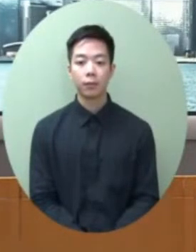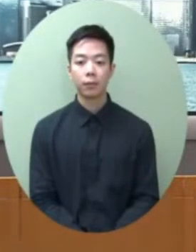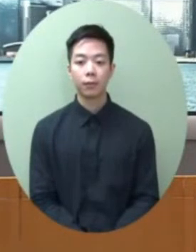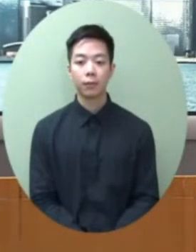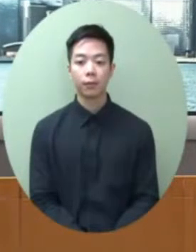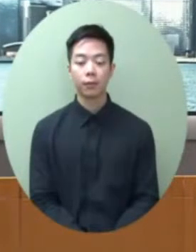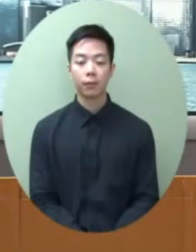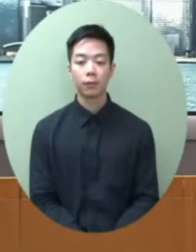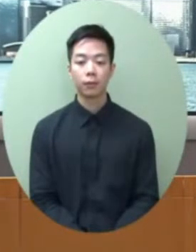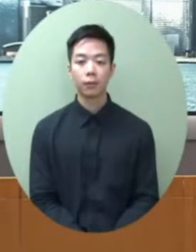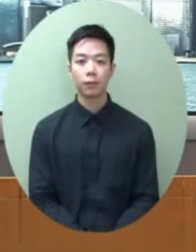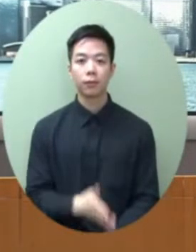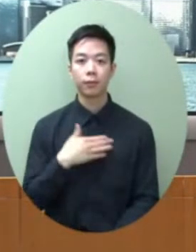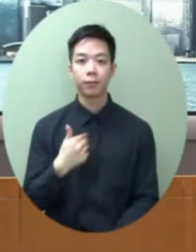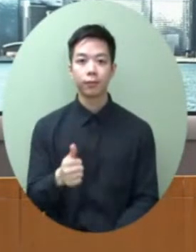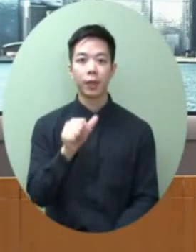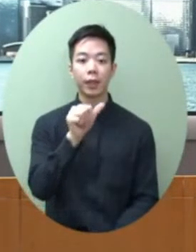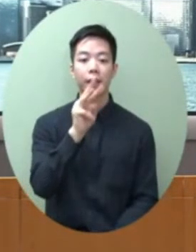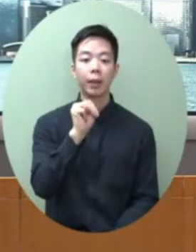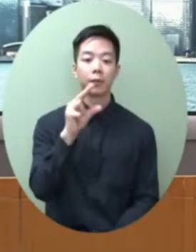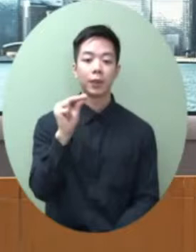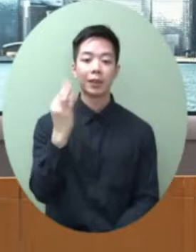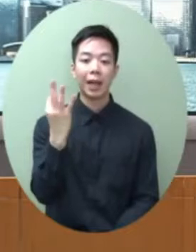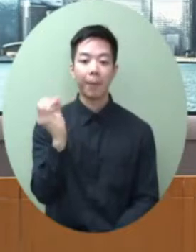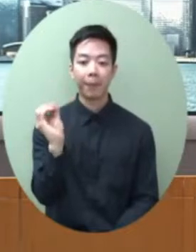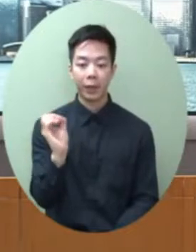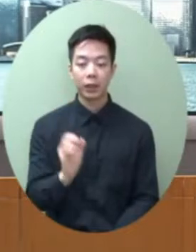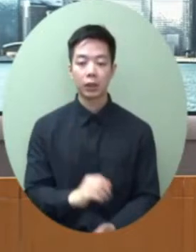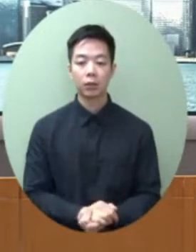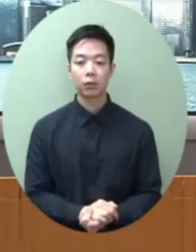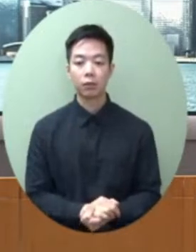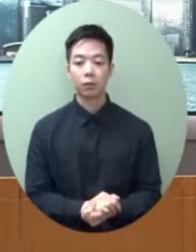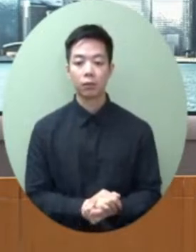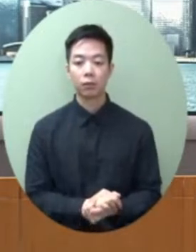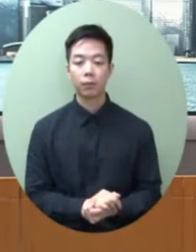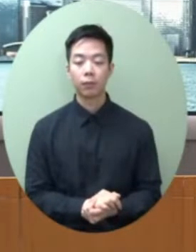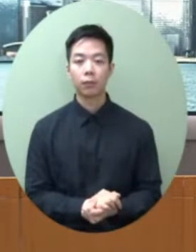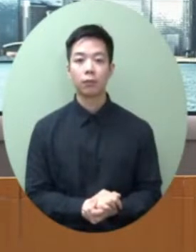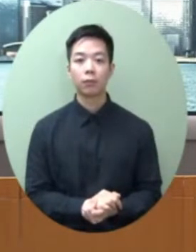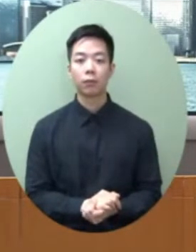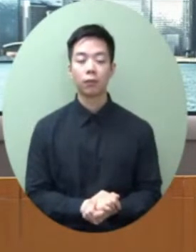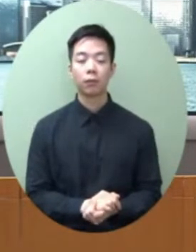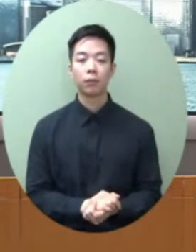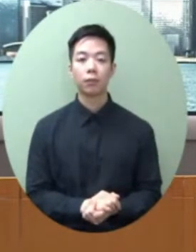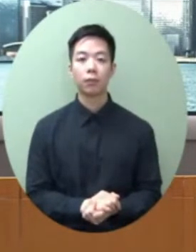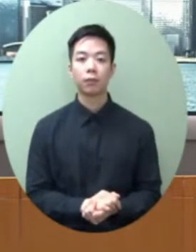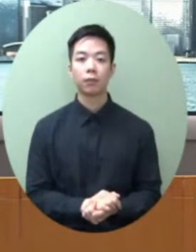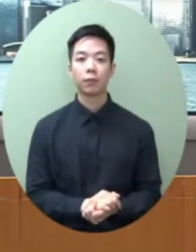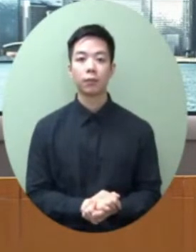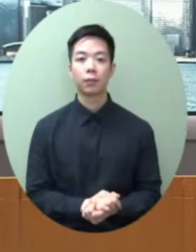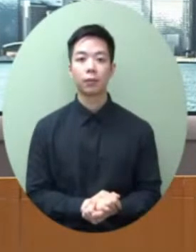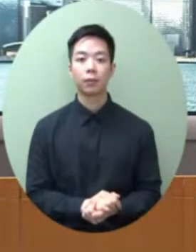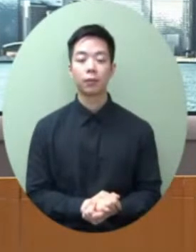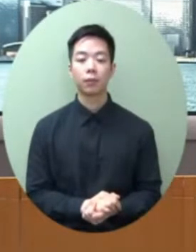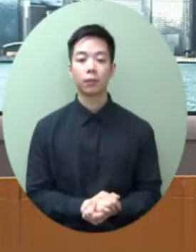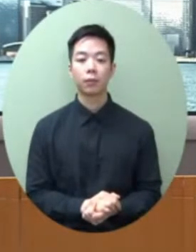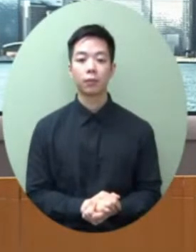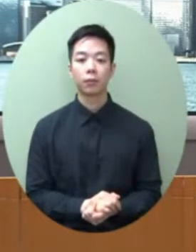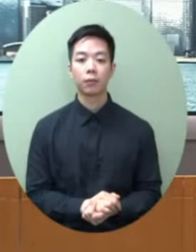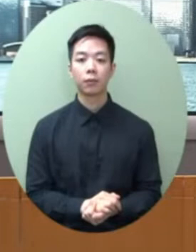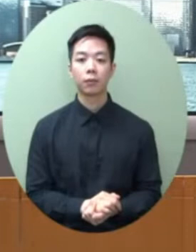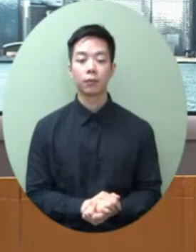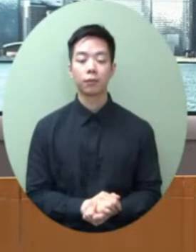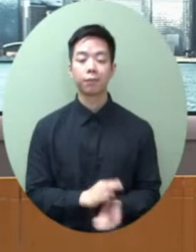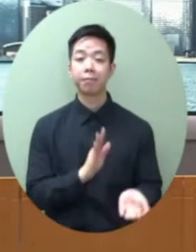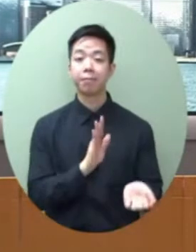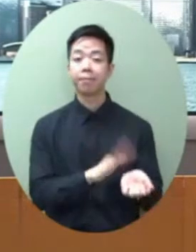At the back, this person in white from AM730. Just now you mentioned that